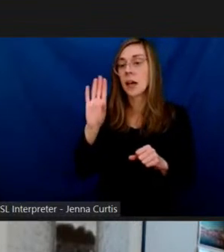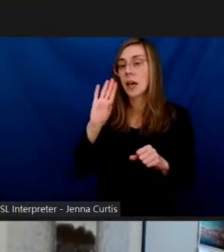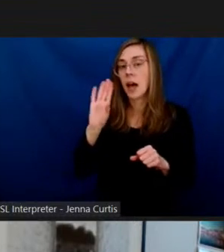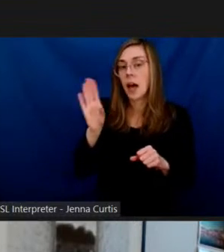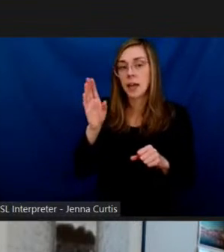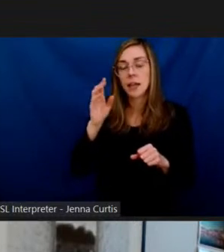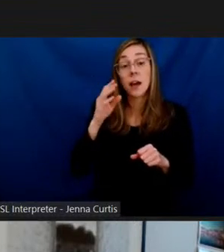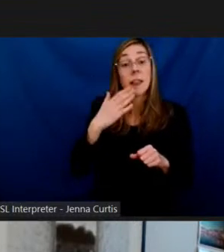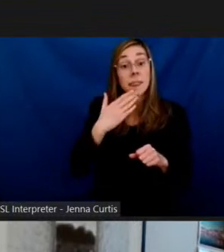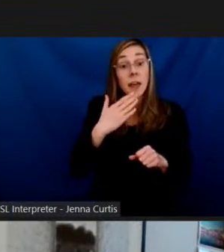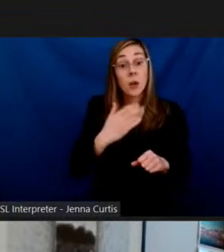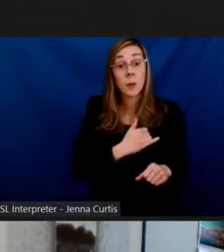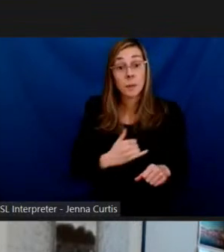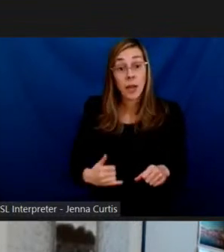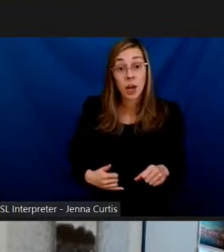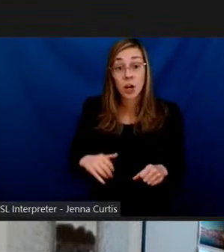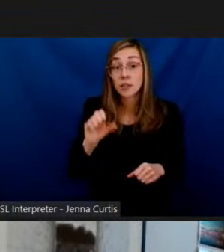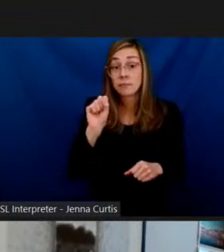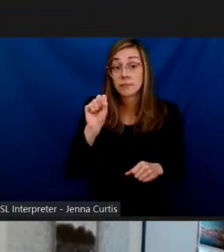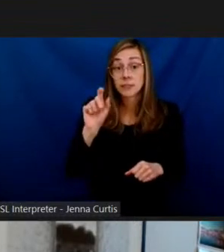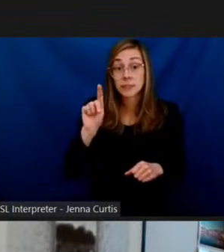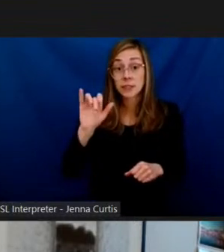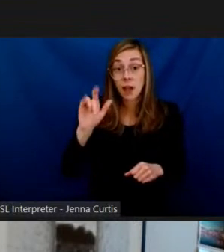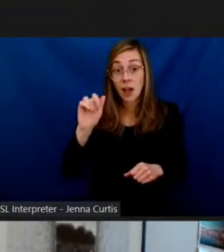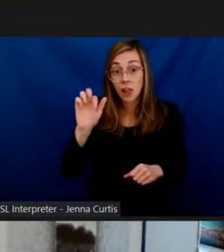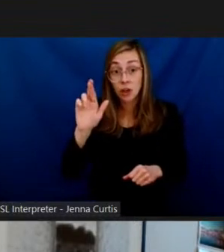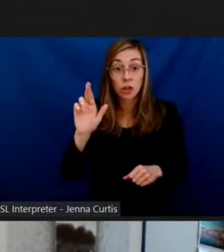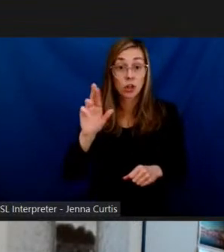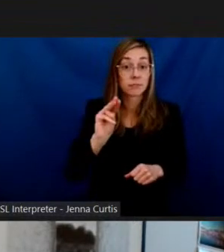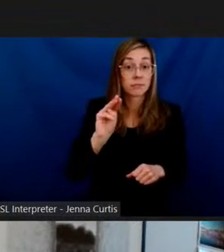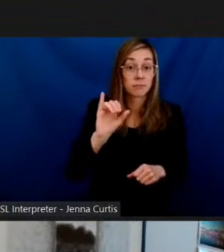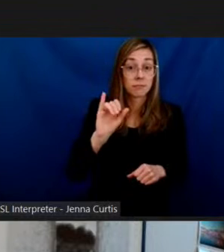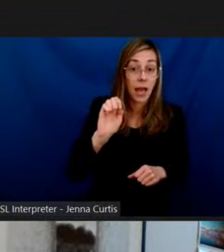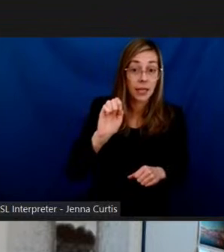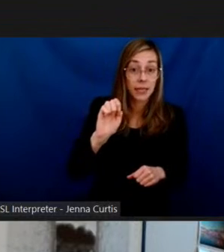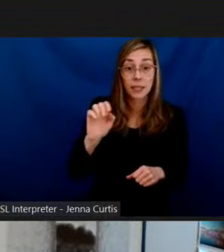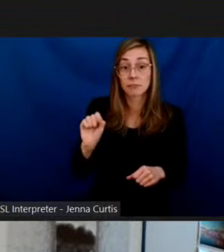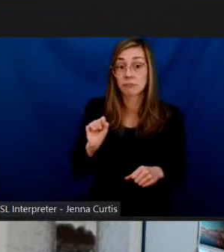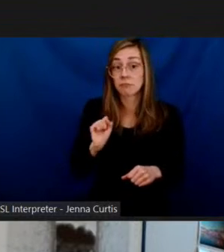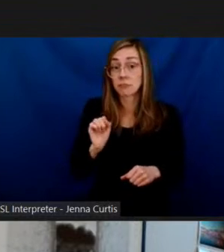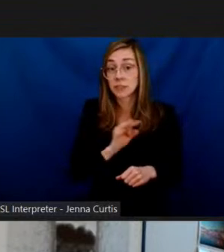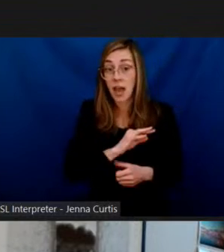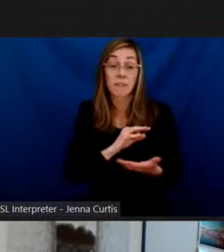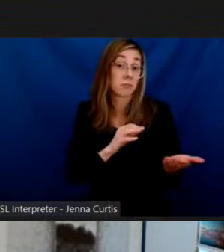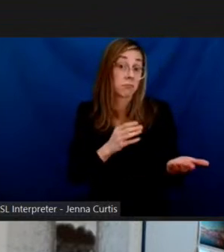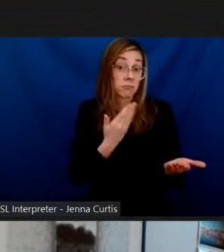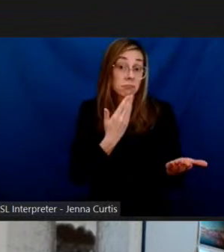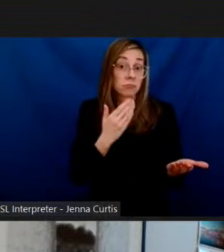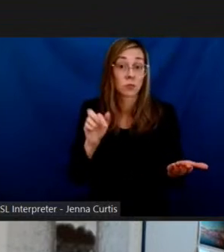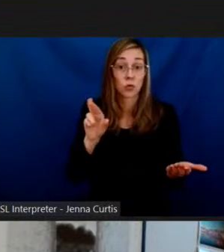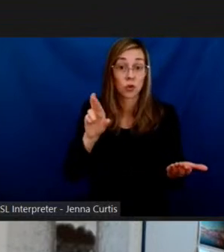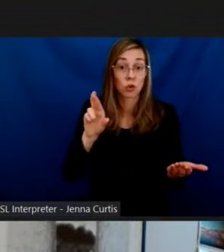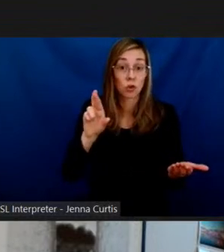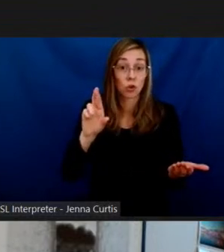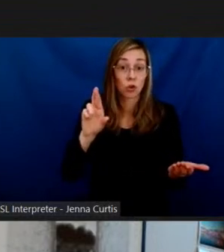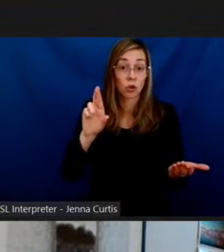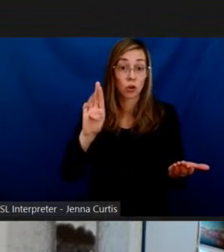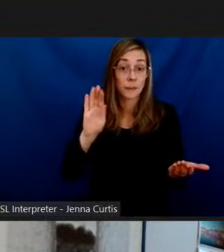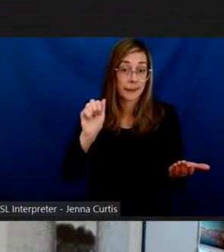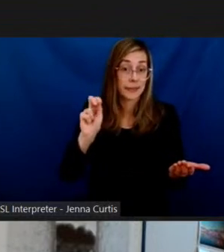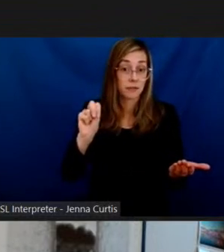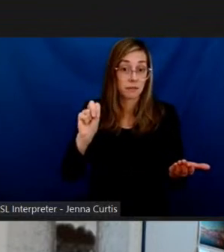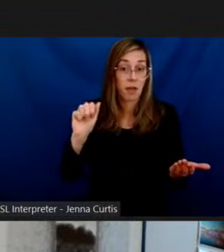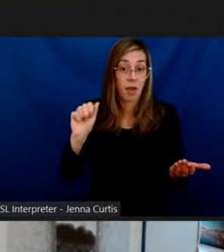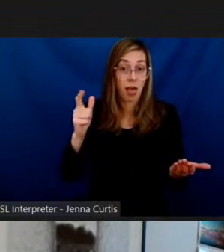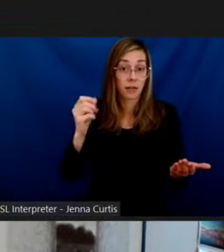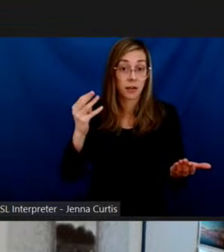Thank you, Mayor and Skylar and Mike and staff, and also Urban Alchemy for this work you're doing, and also for discussing